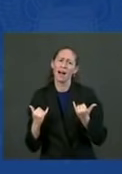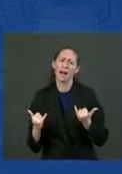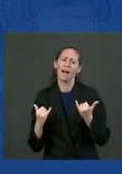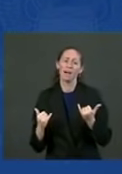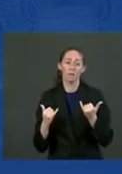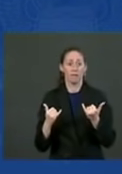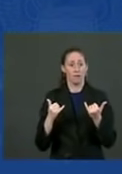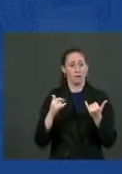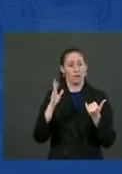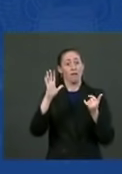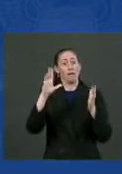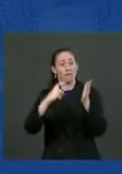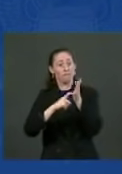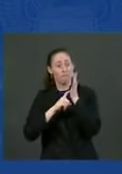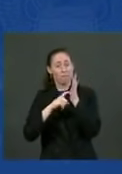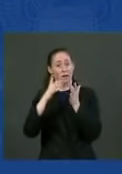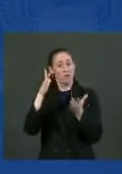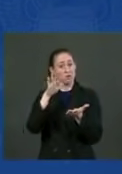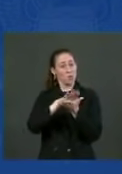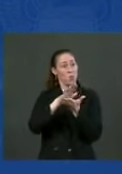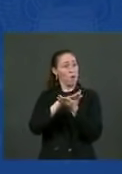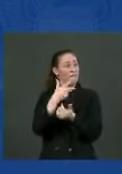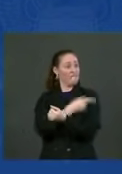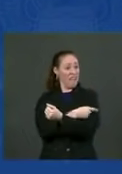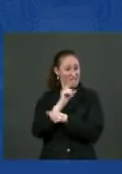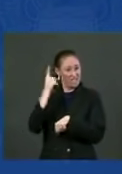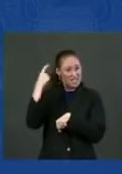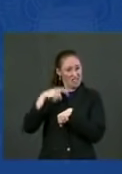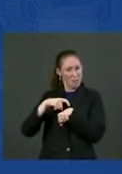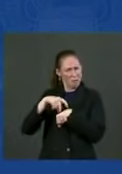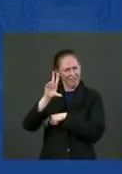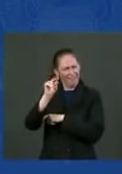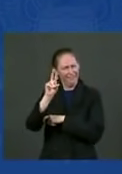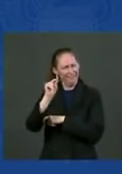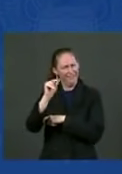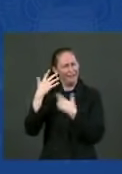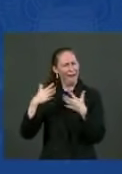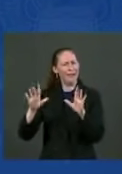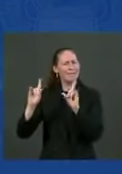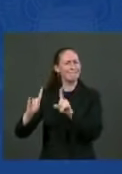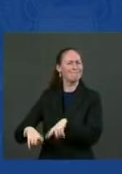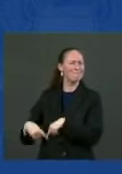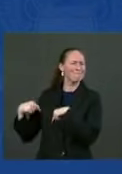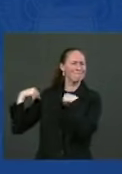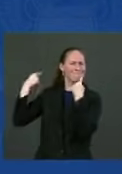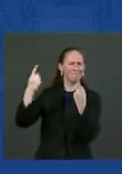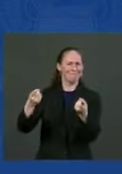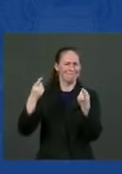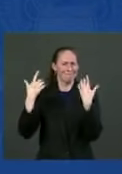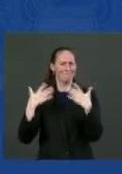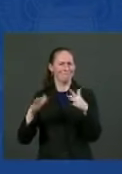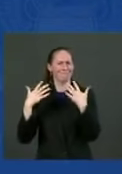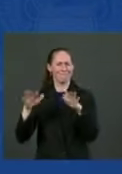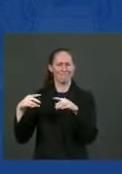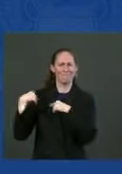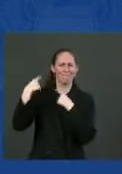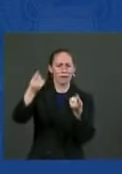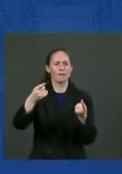are nothing new. They work. They're overwhelmingly supported by educators and their